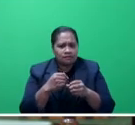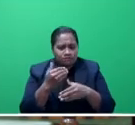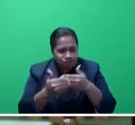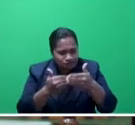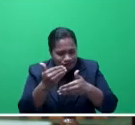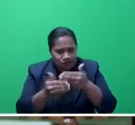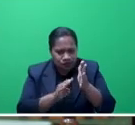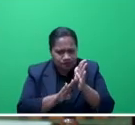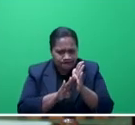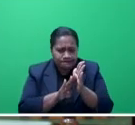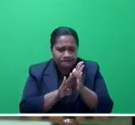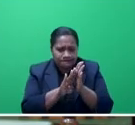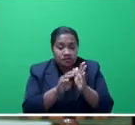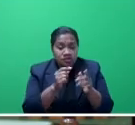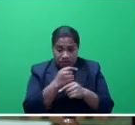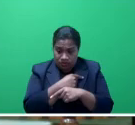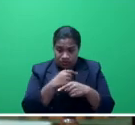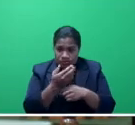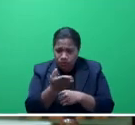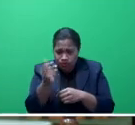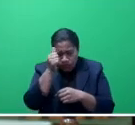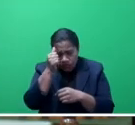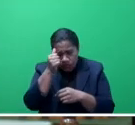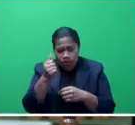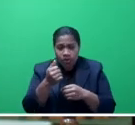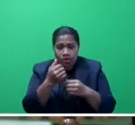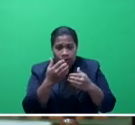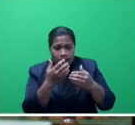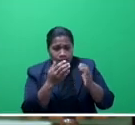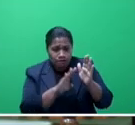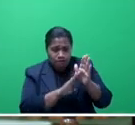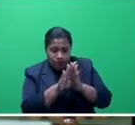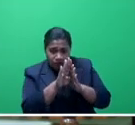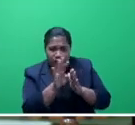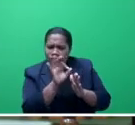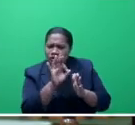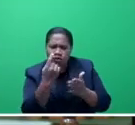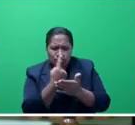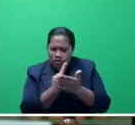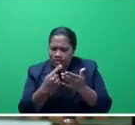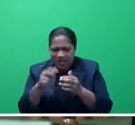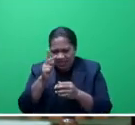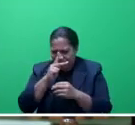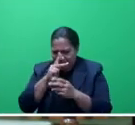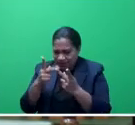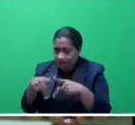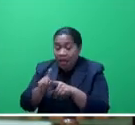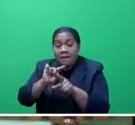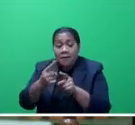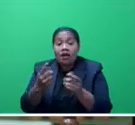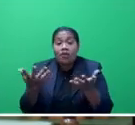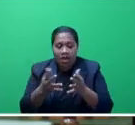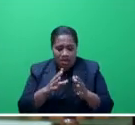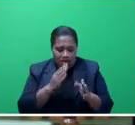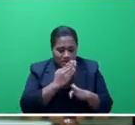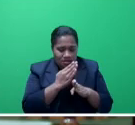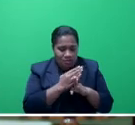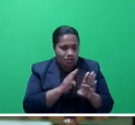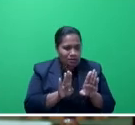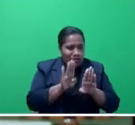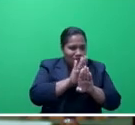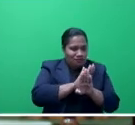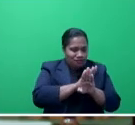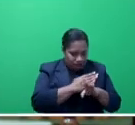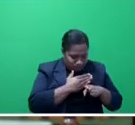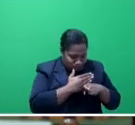know, Mr. Speaker, sir, that progress is not always achieved in the public arena, but more often behind the scenes. We are here to